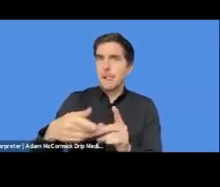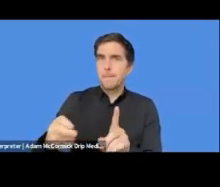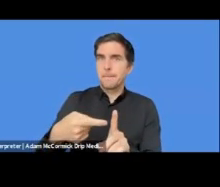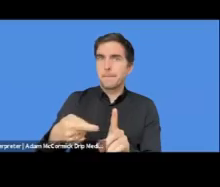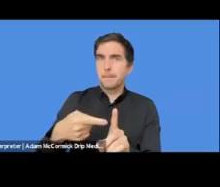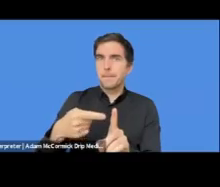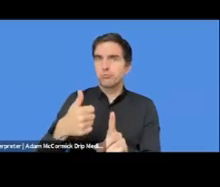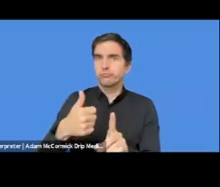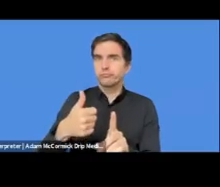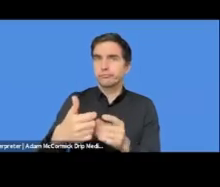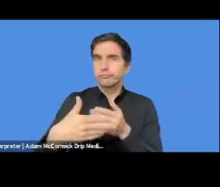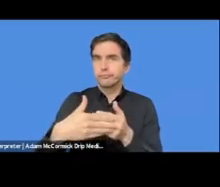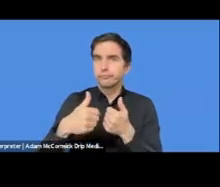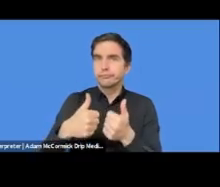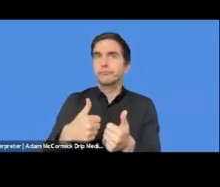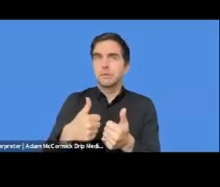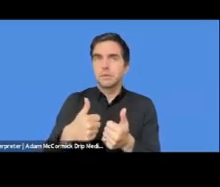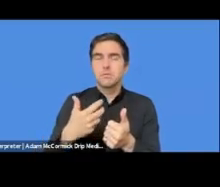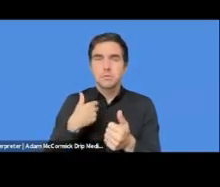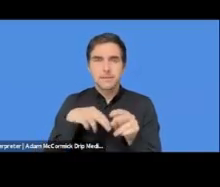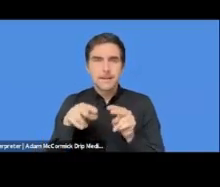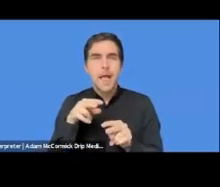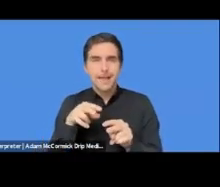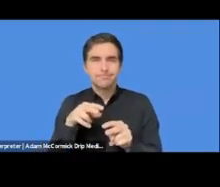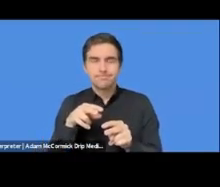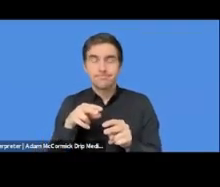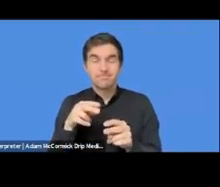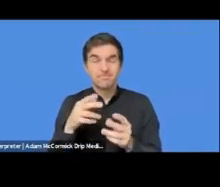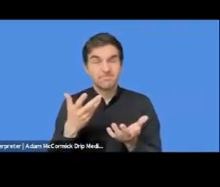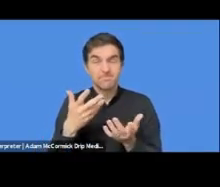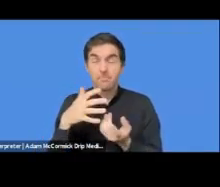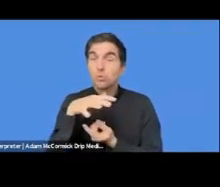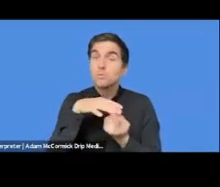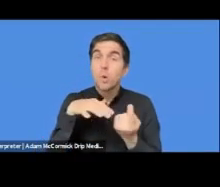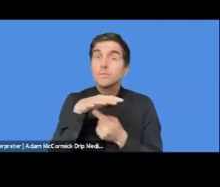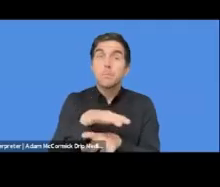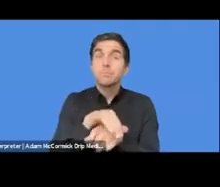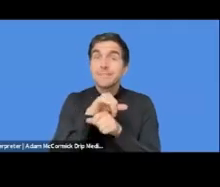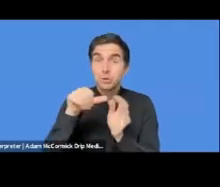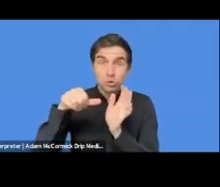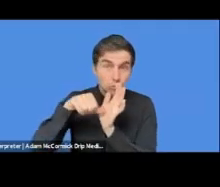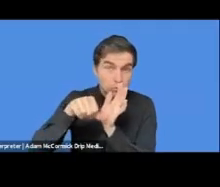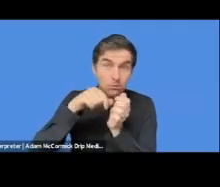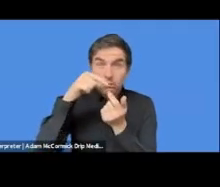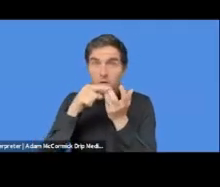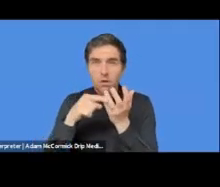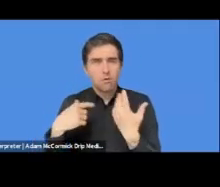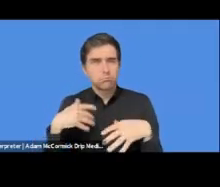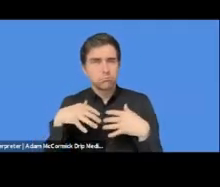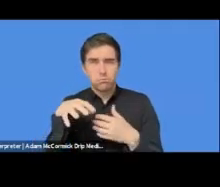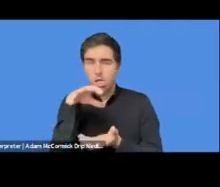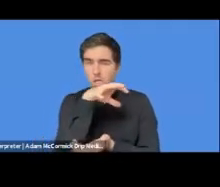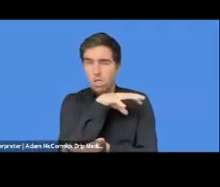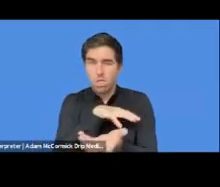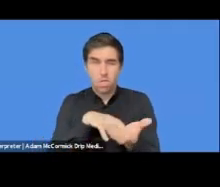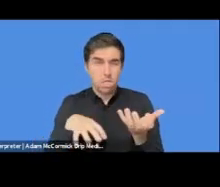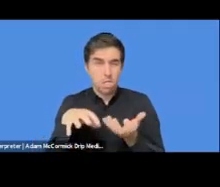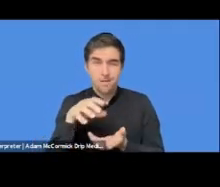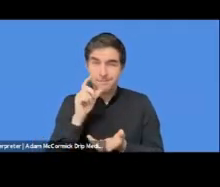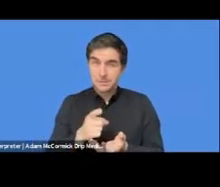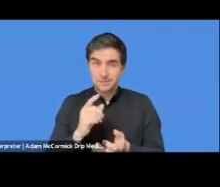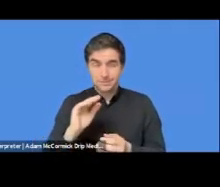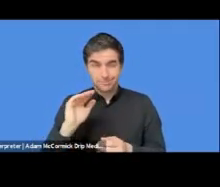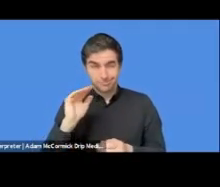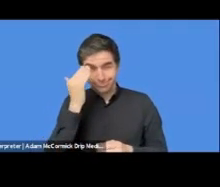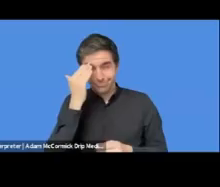realized that social protection systems are complex and require specialized knowledge and skills at various levels. So